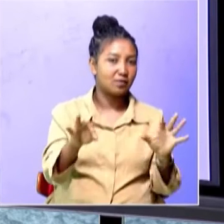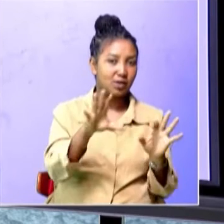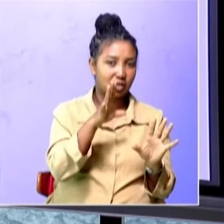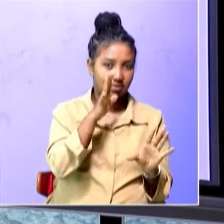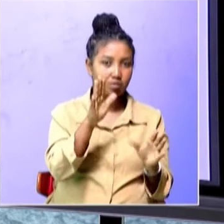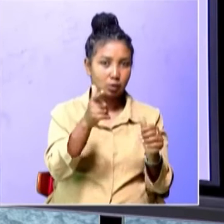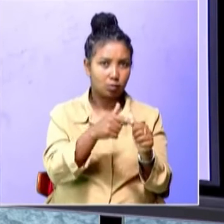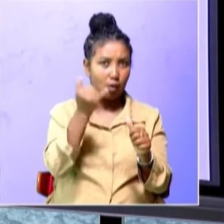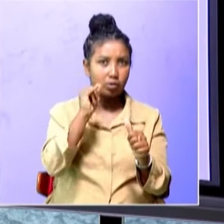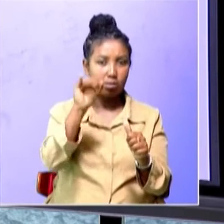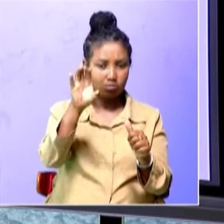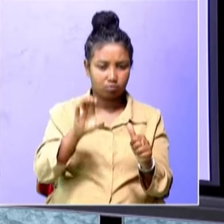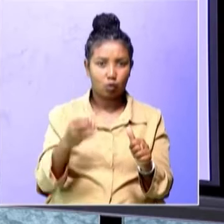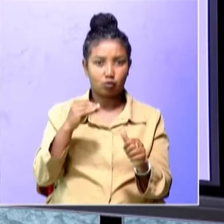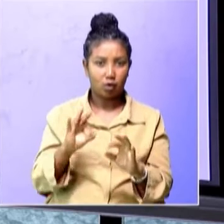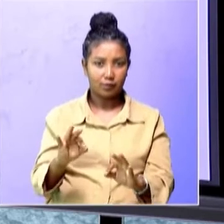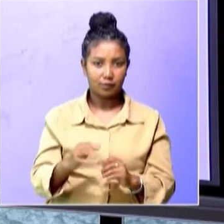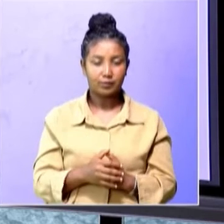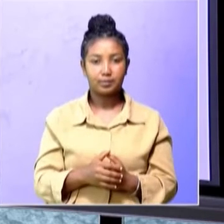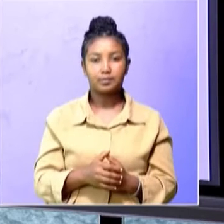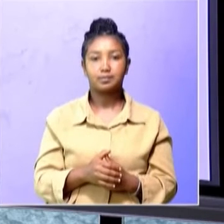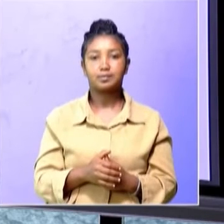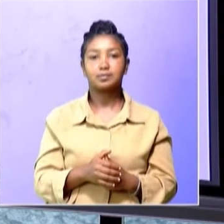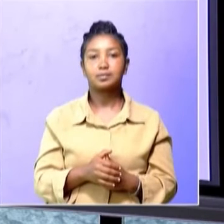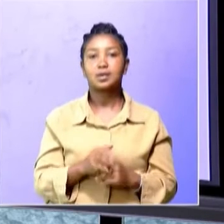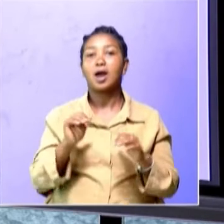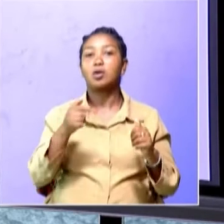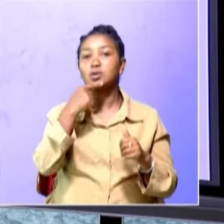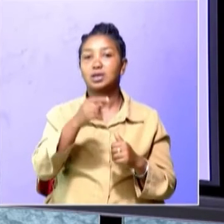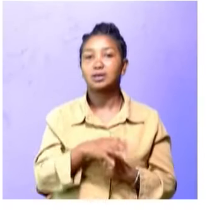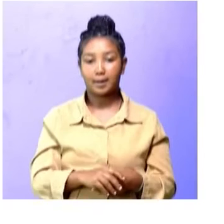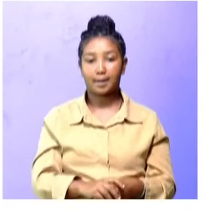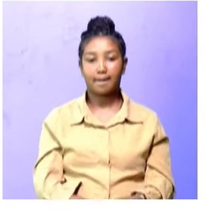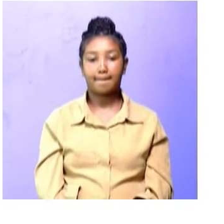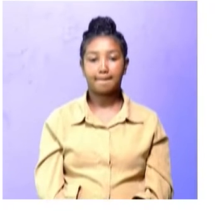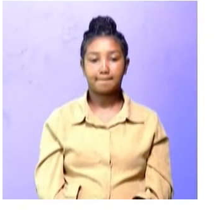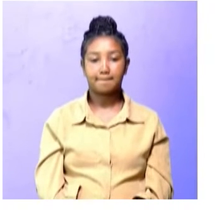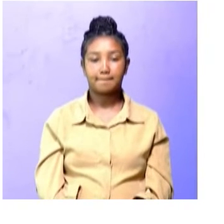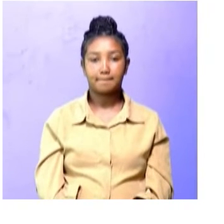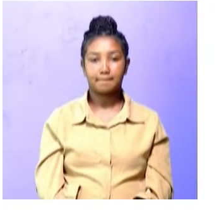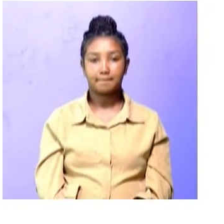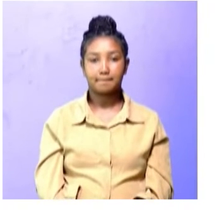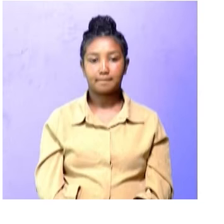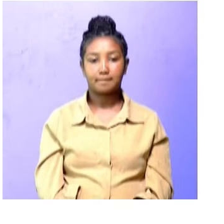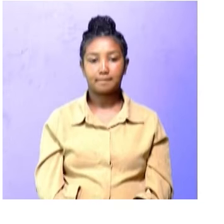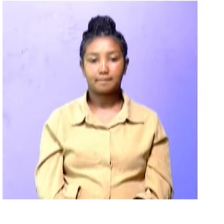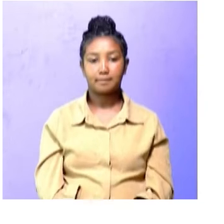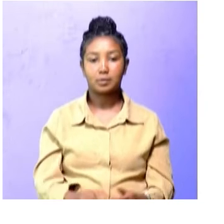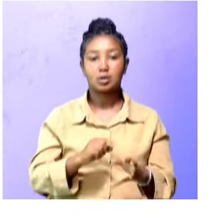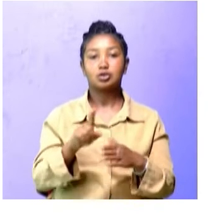our first opinion on the last one. All right, so how do we say? So